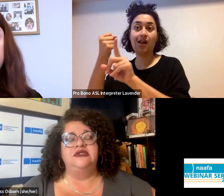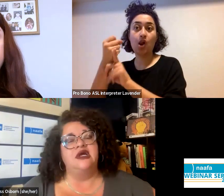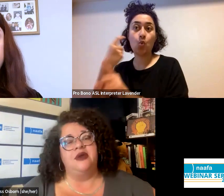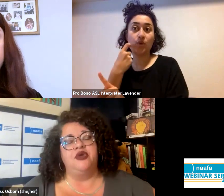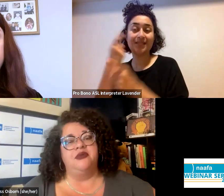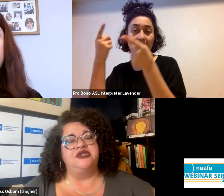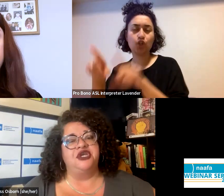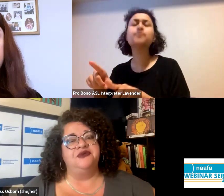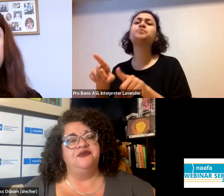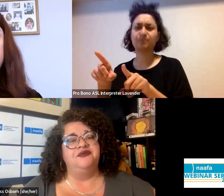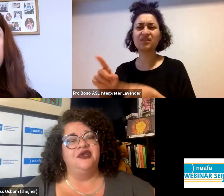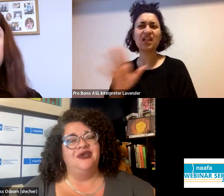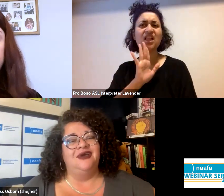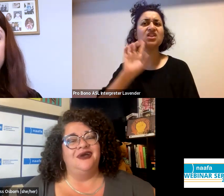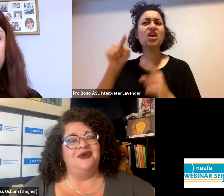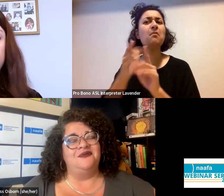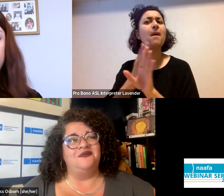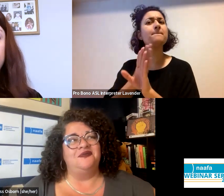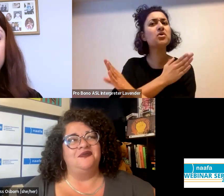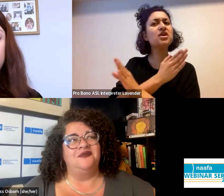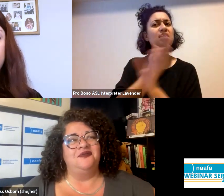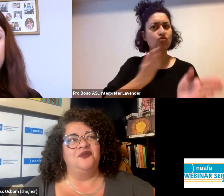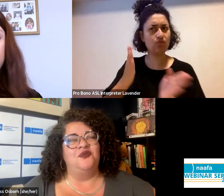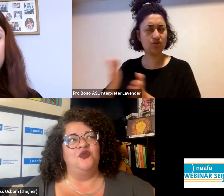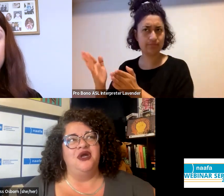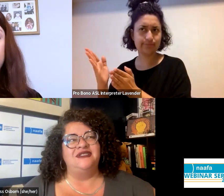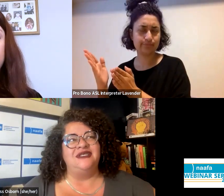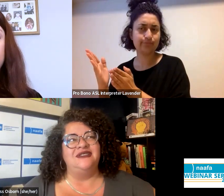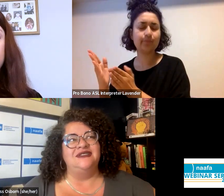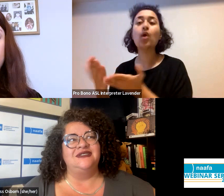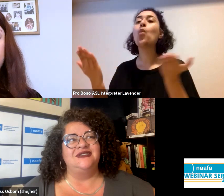Well, let's talk about pre-arranging. Mm-hmm.